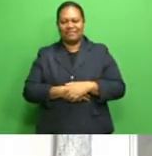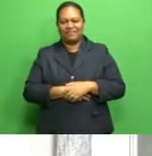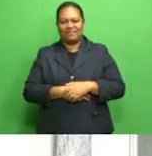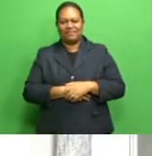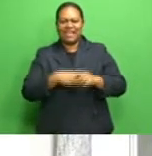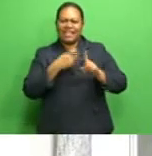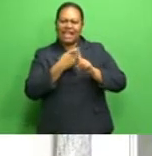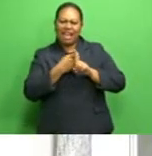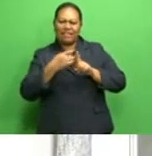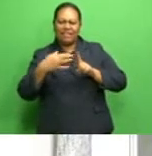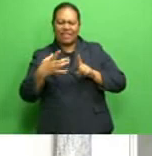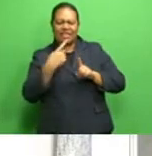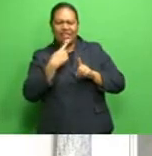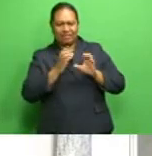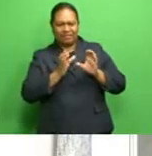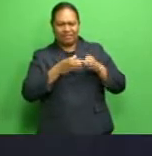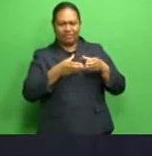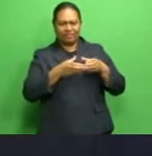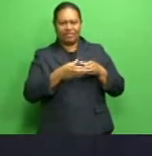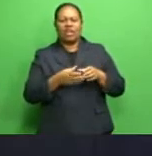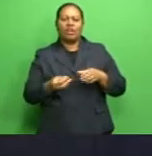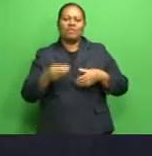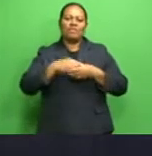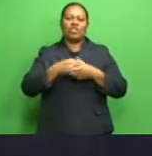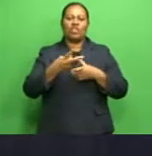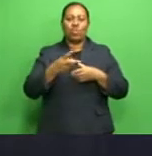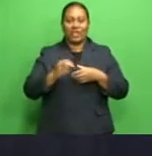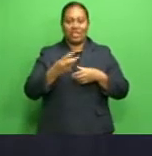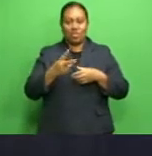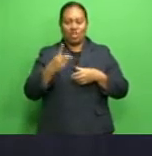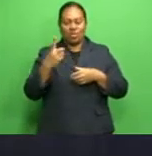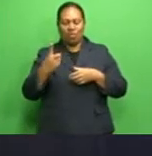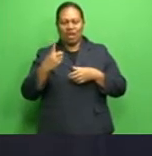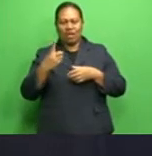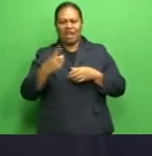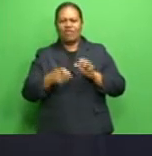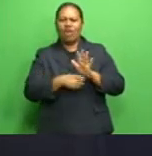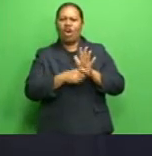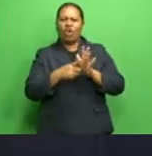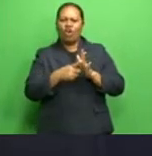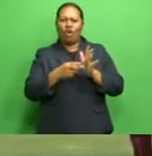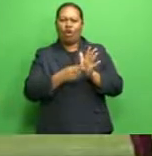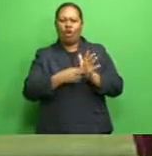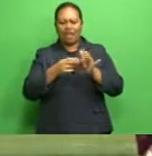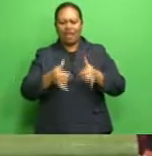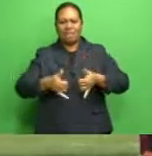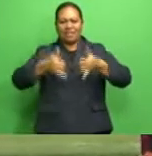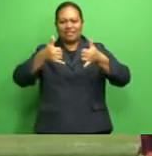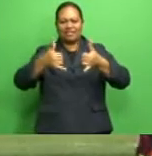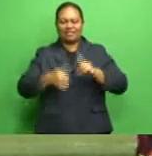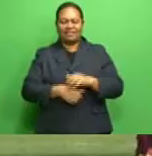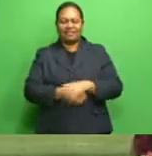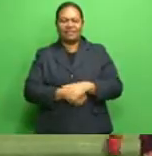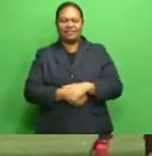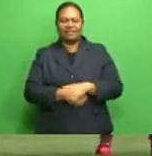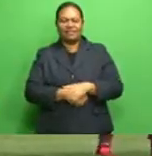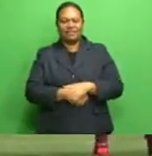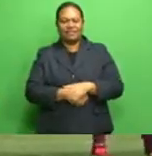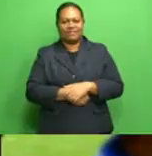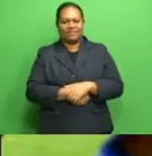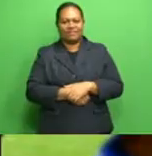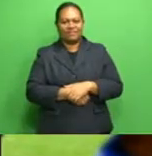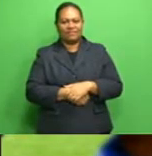KVT Siltails will be part of the 2021 season of the Ron Messi Cup. Felipe Naikaso, FBC